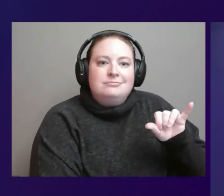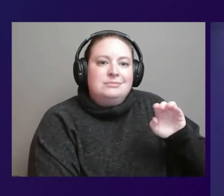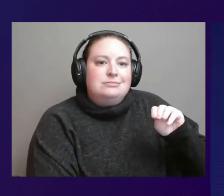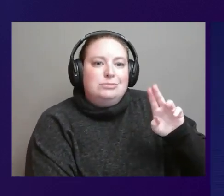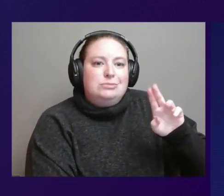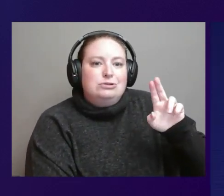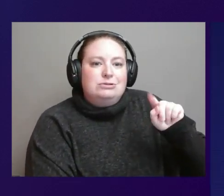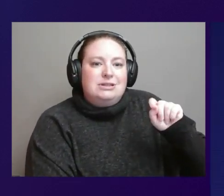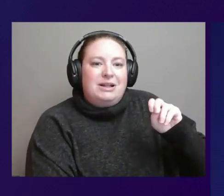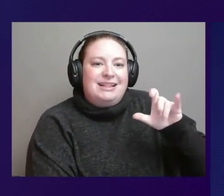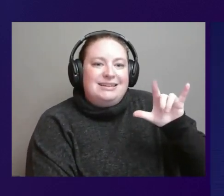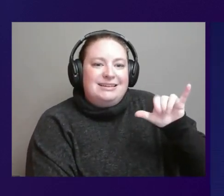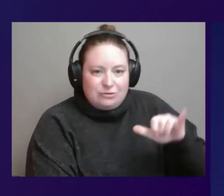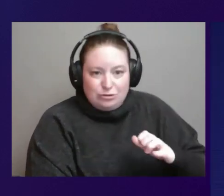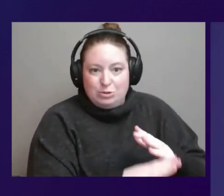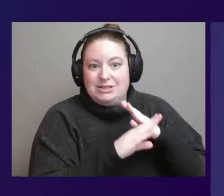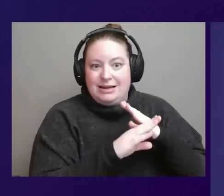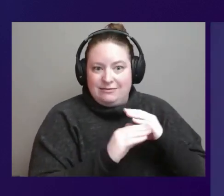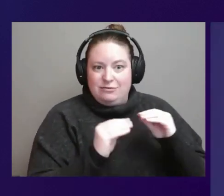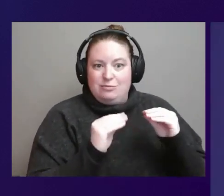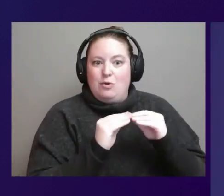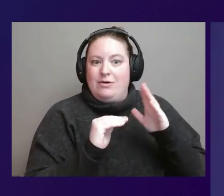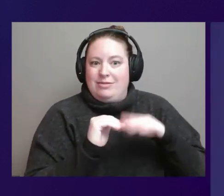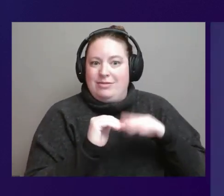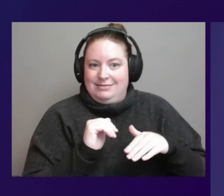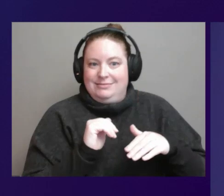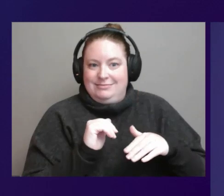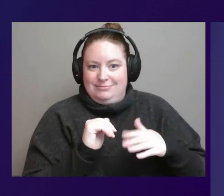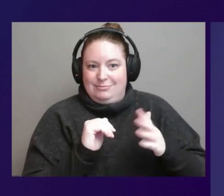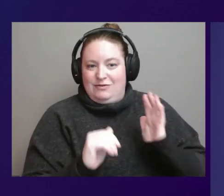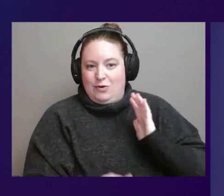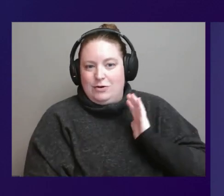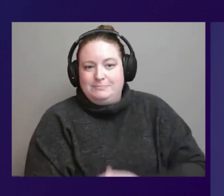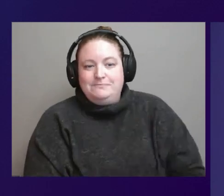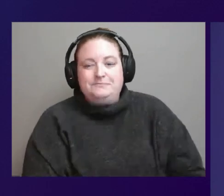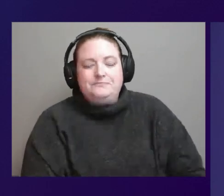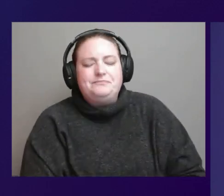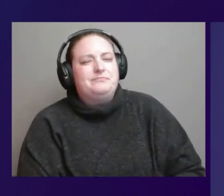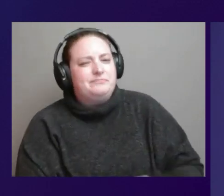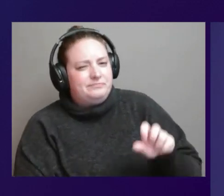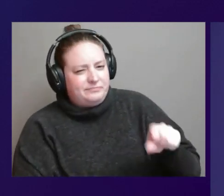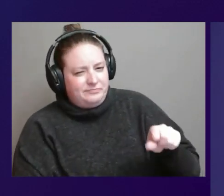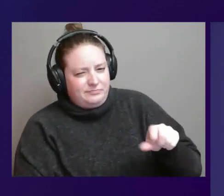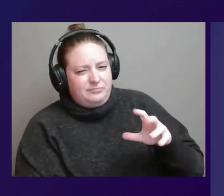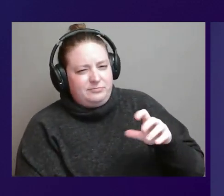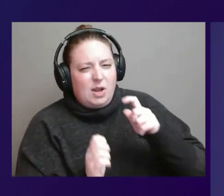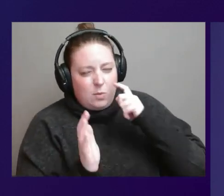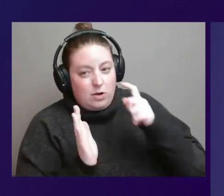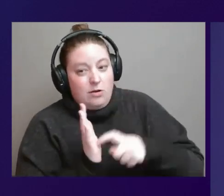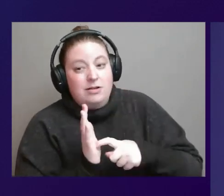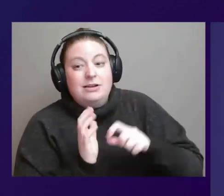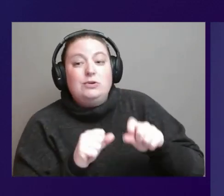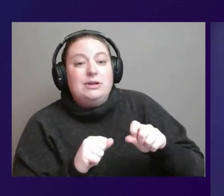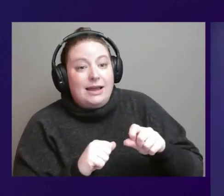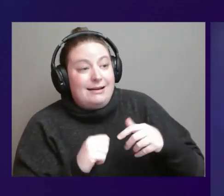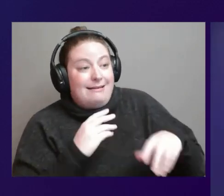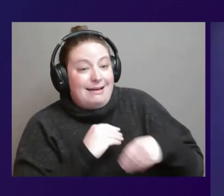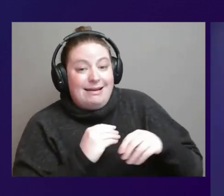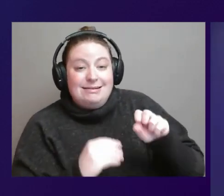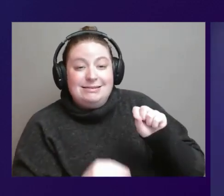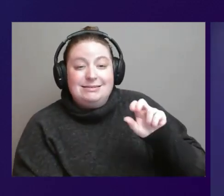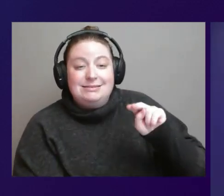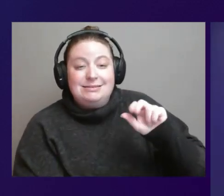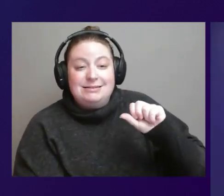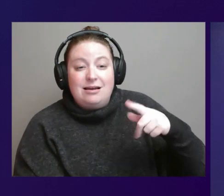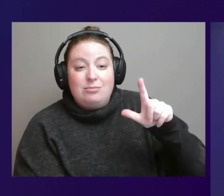against even more things than you could before. Yeah, and I want to call back to one thing he brought up, because you can build SnapBlock into the overall scheme of things. So if